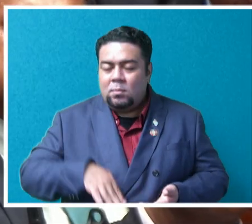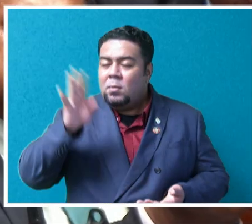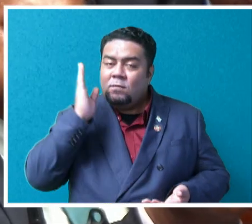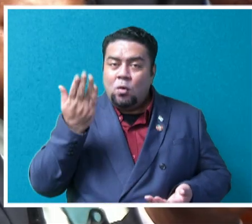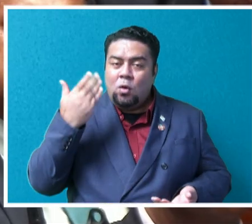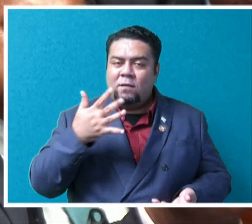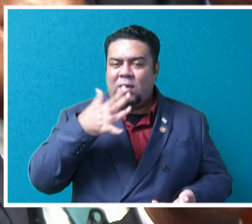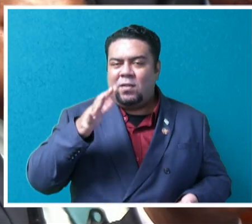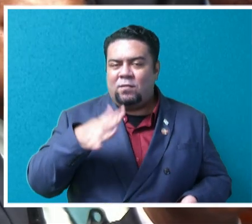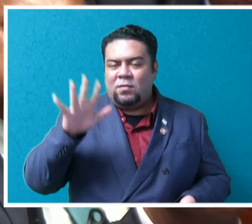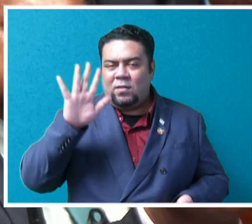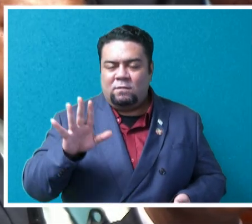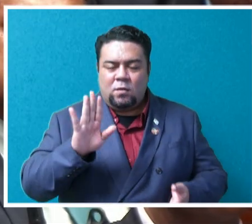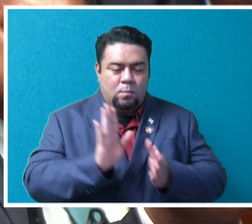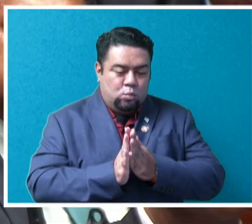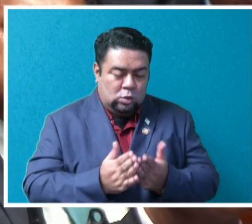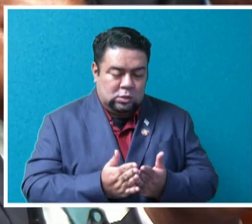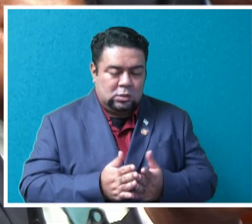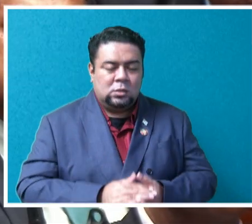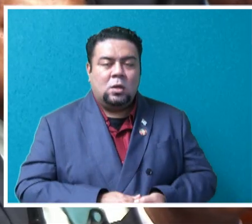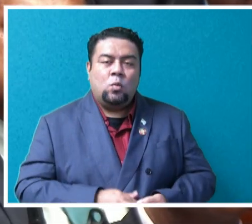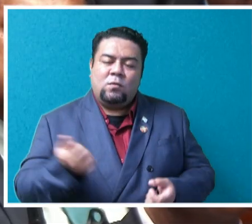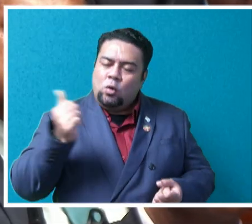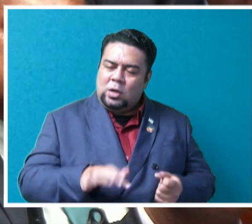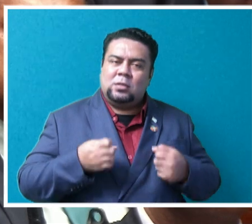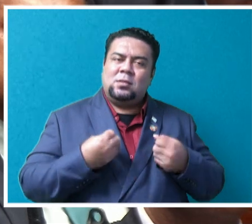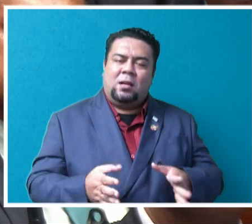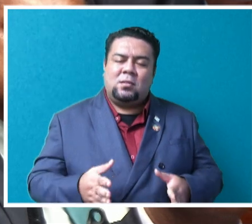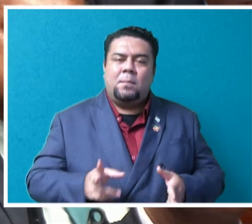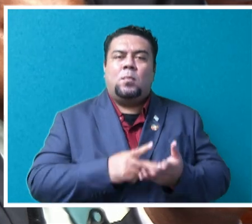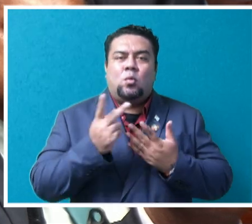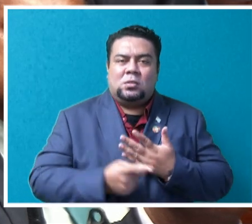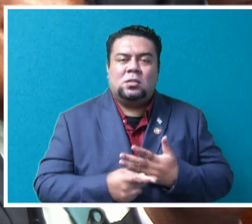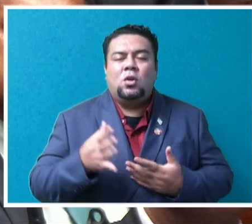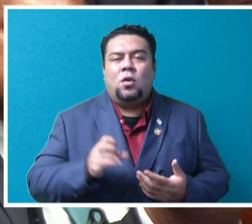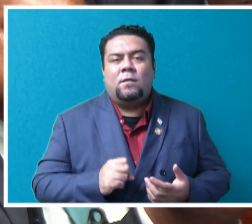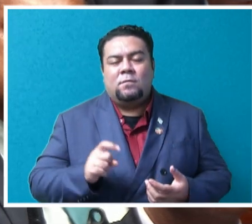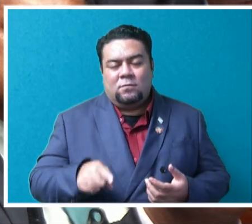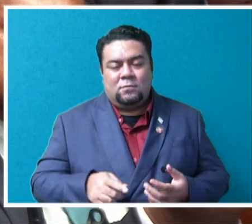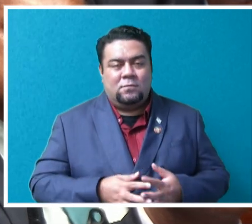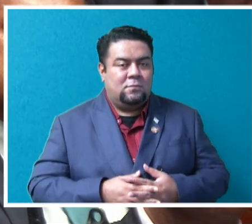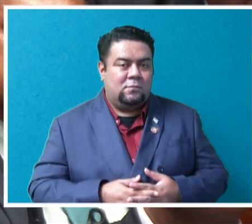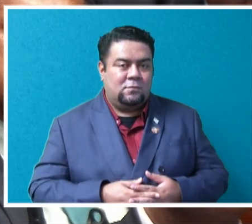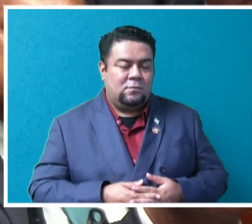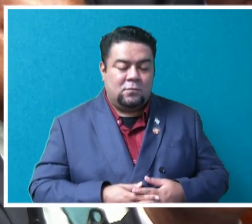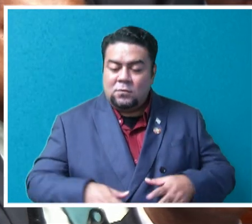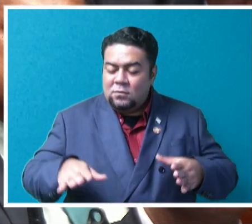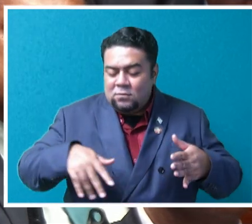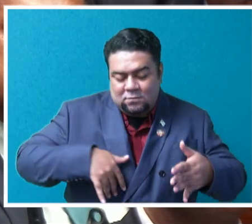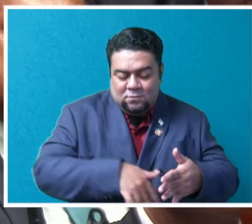books. We have also begun the process digitally archiving of all